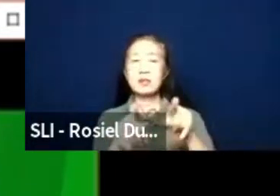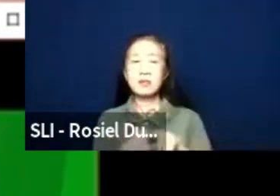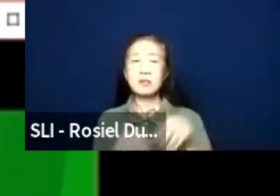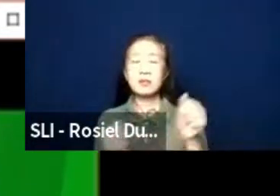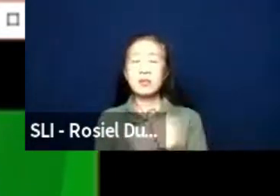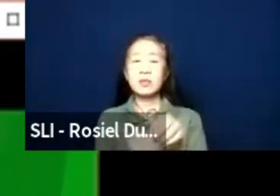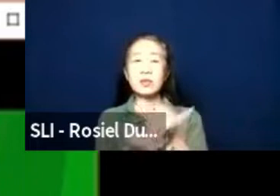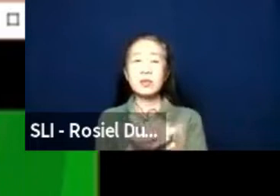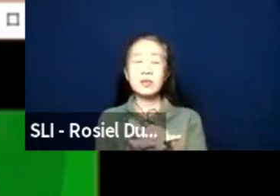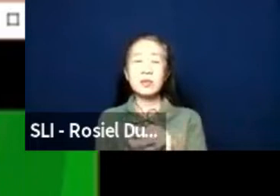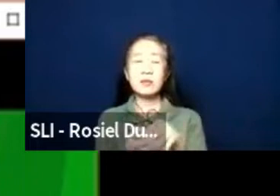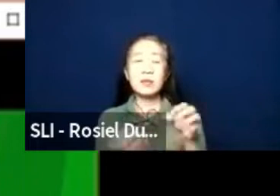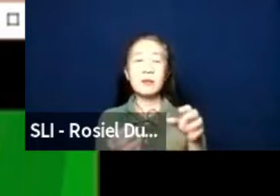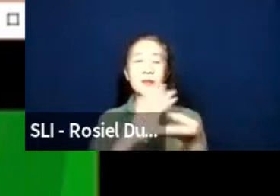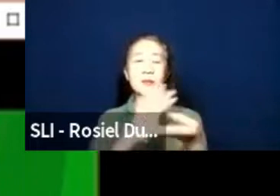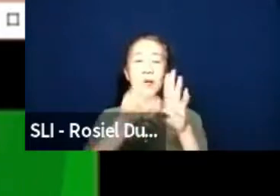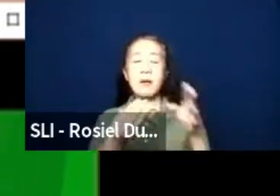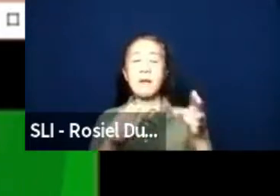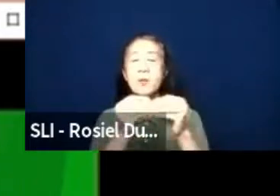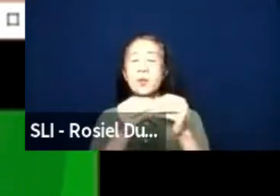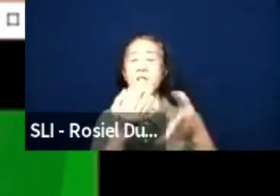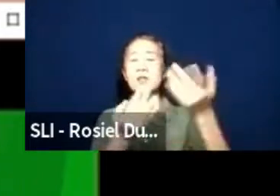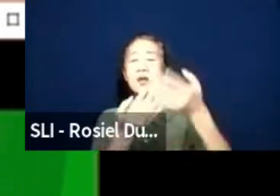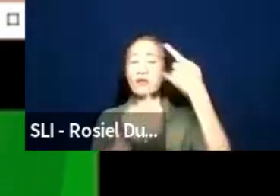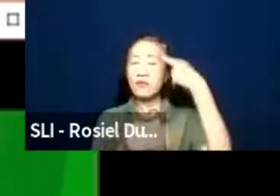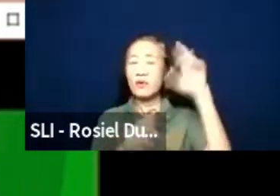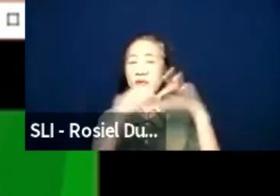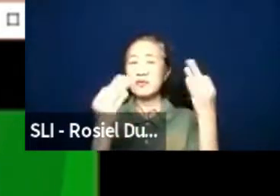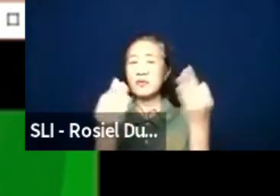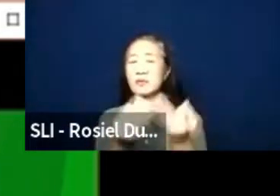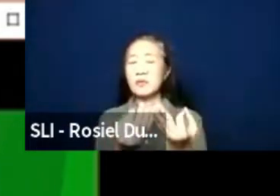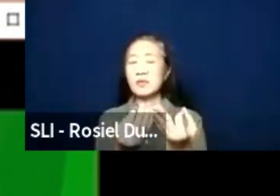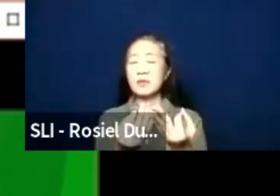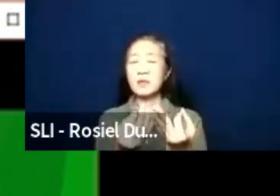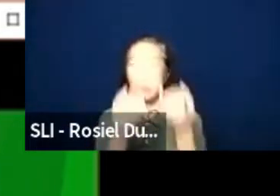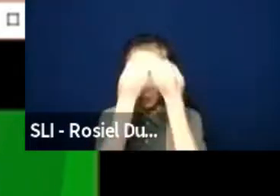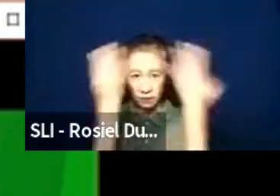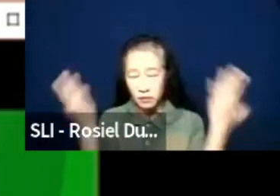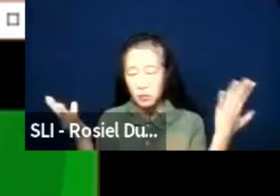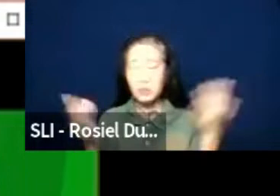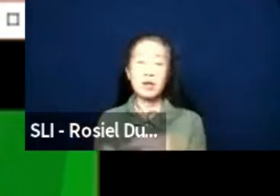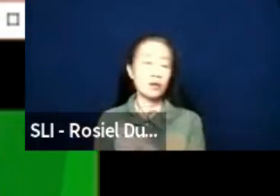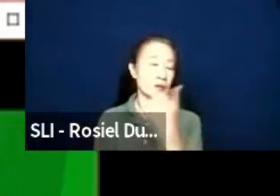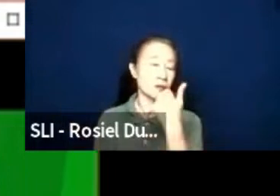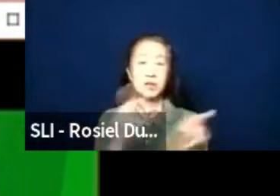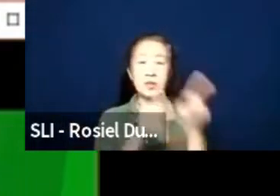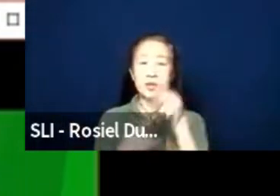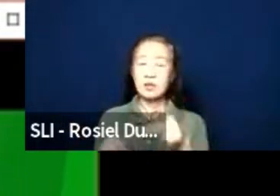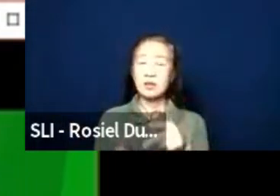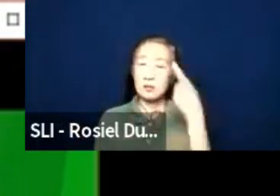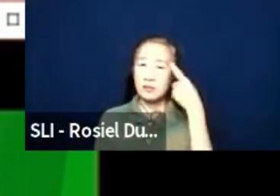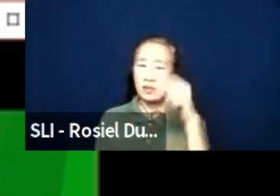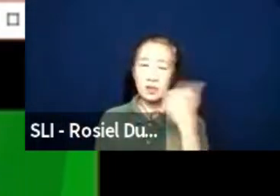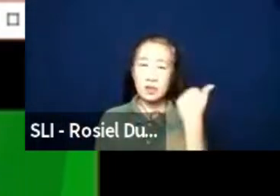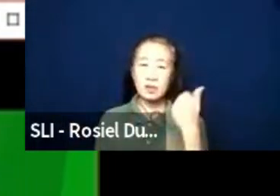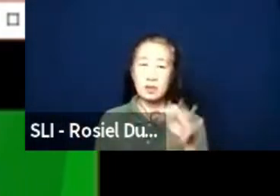case, it will be easier for what we call the family reunification. And on the other note there,